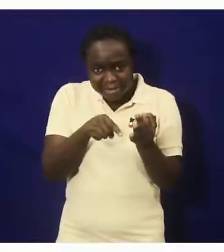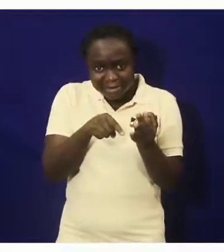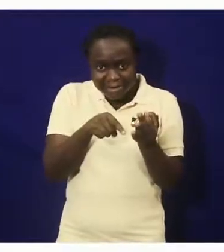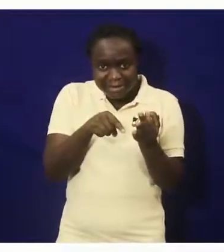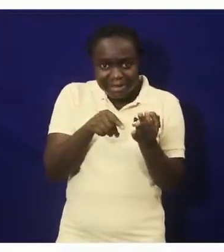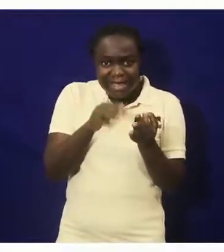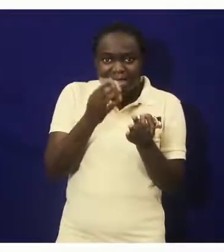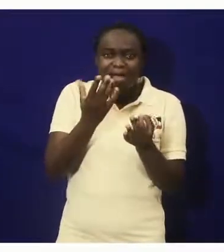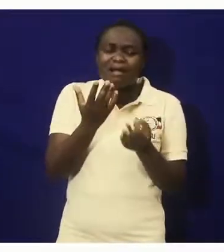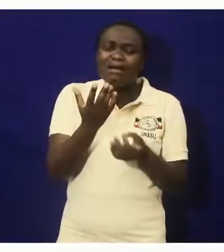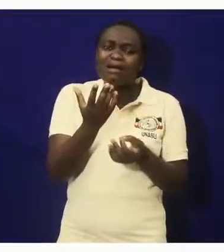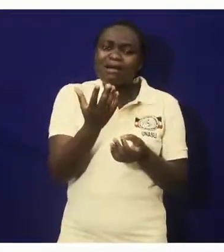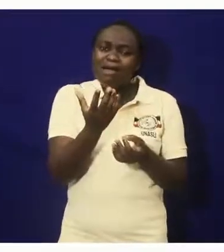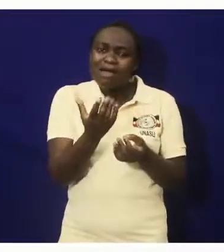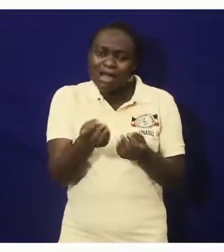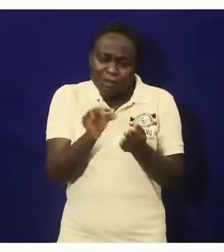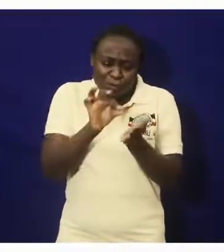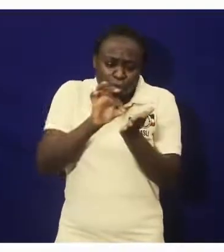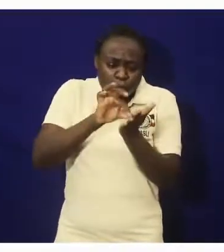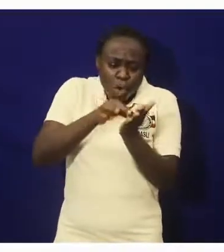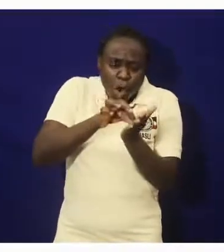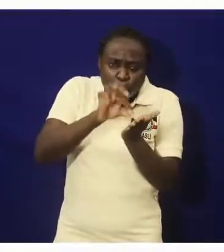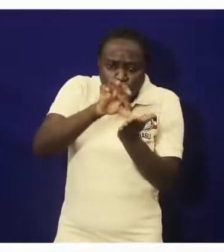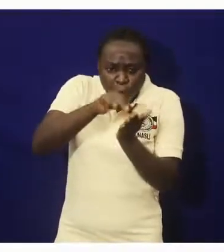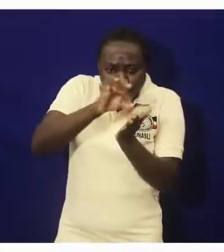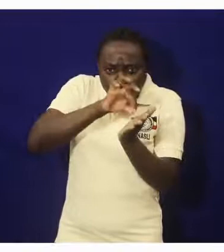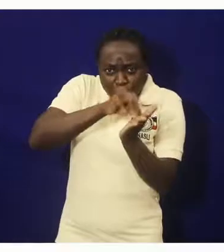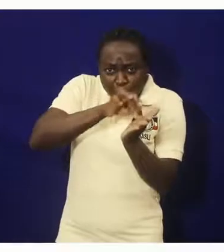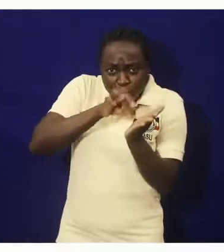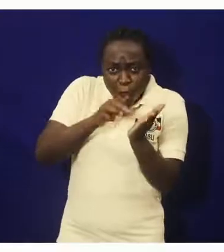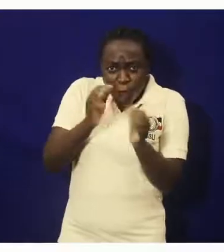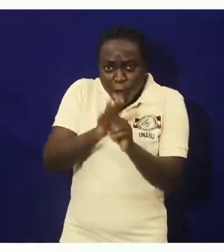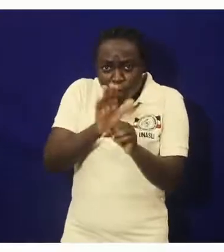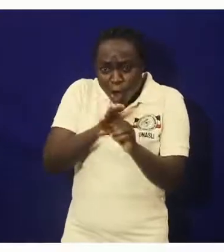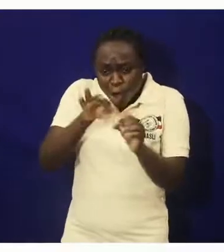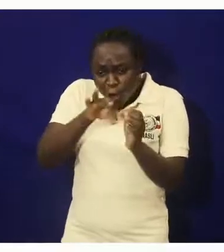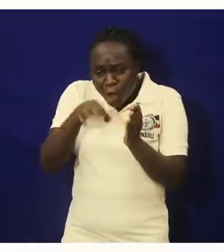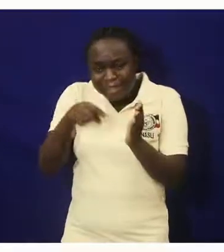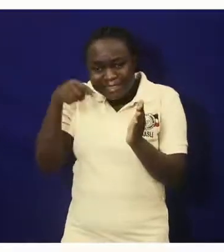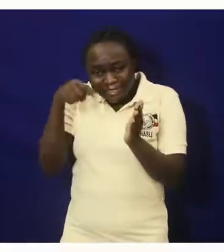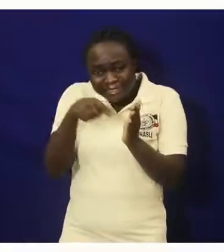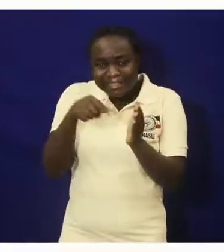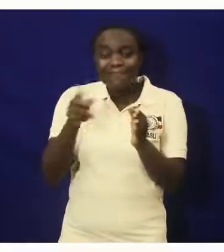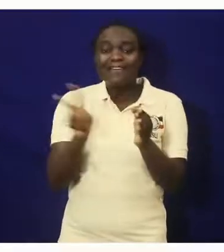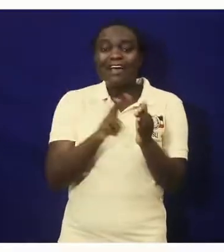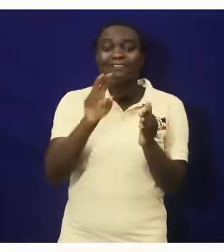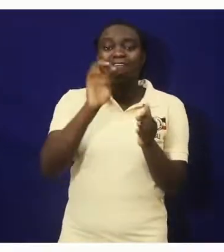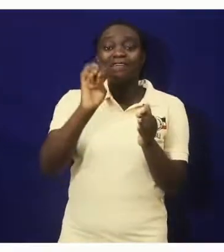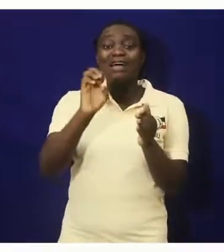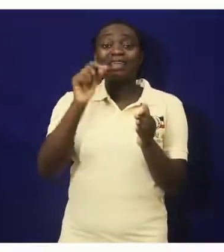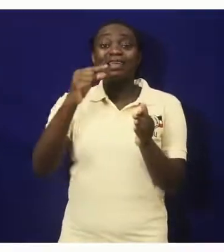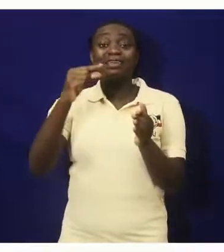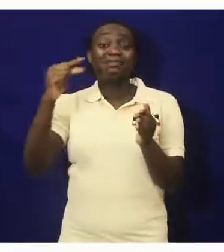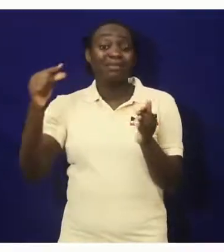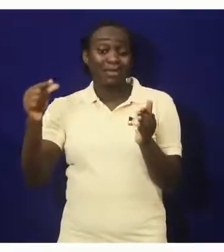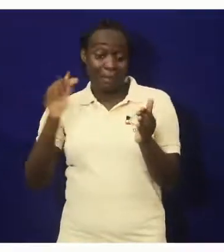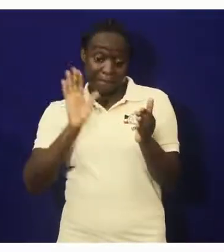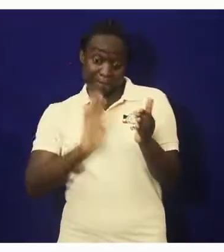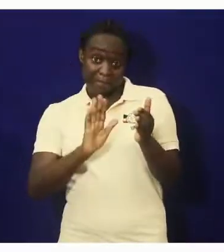we find the ova, or the eggs of the plant.